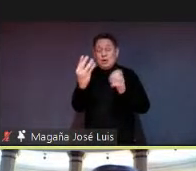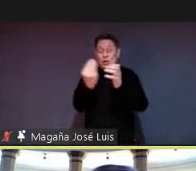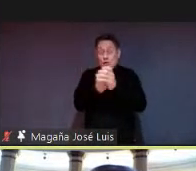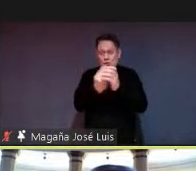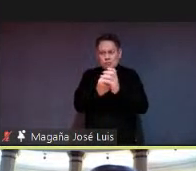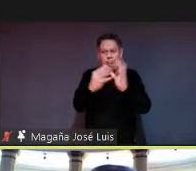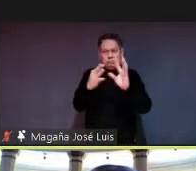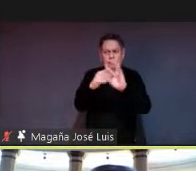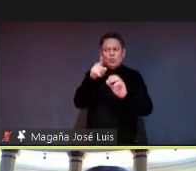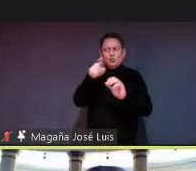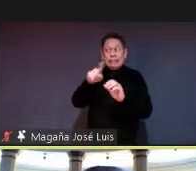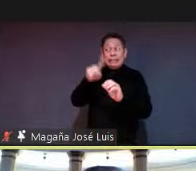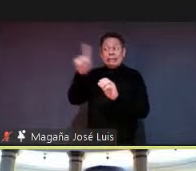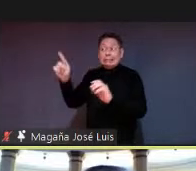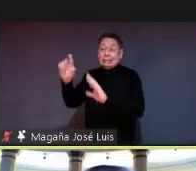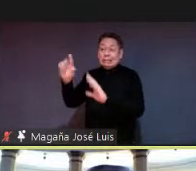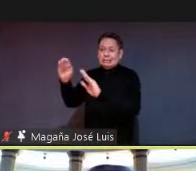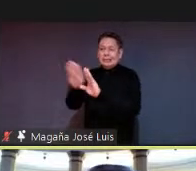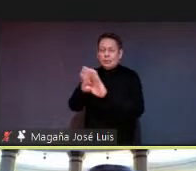to